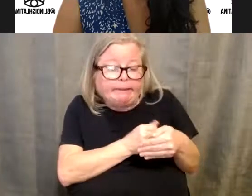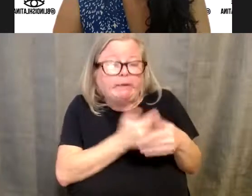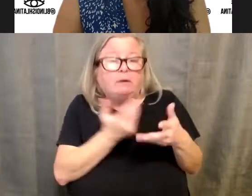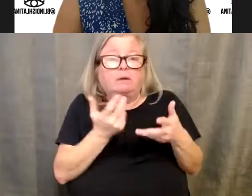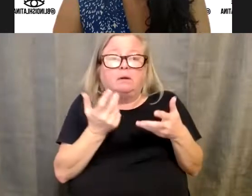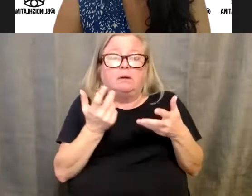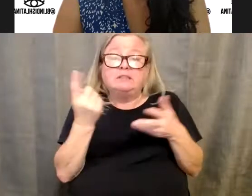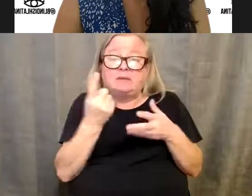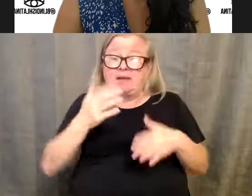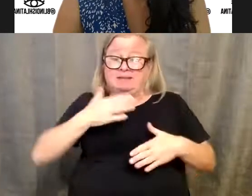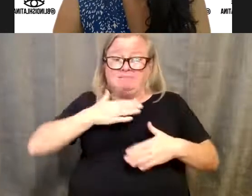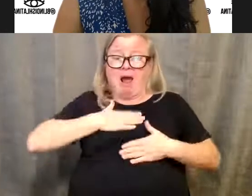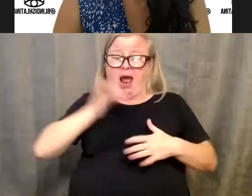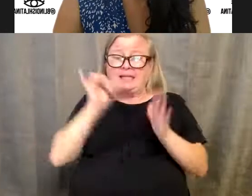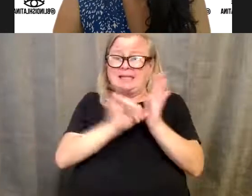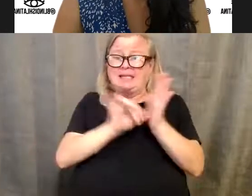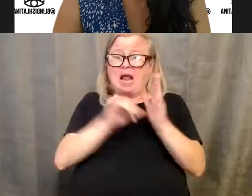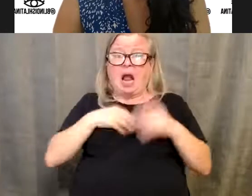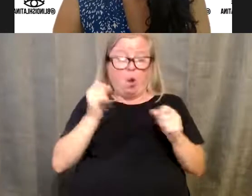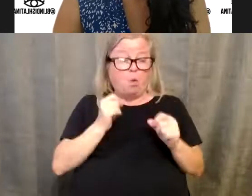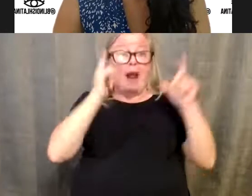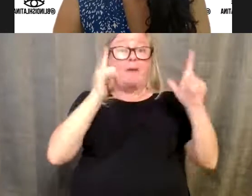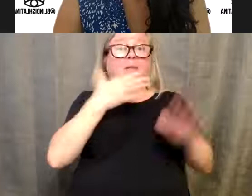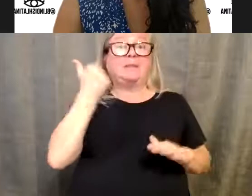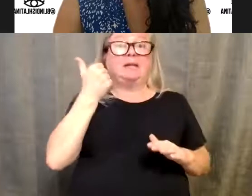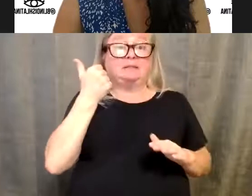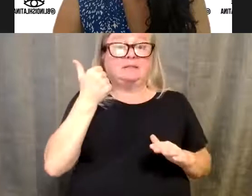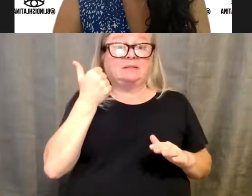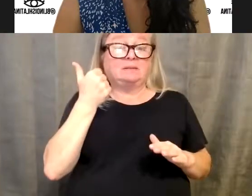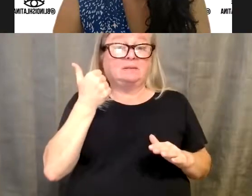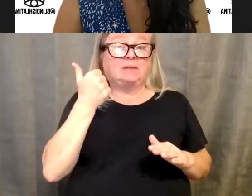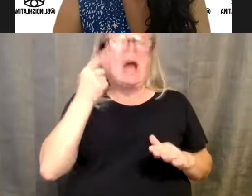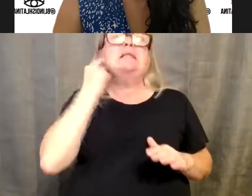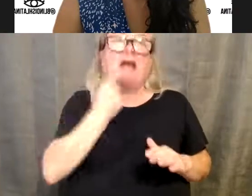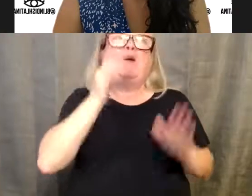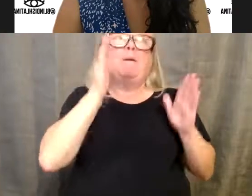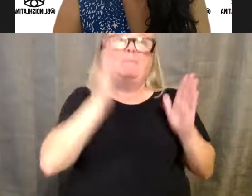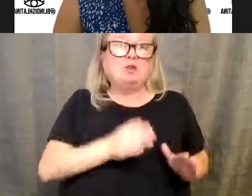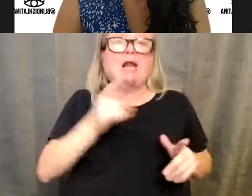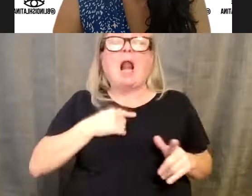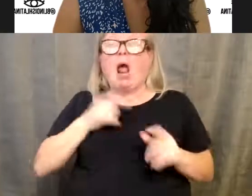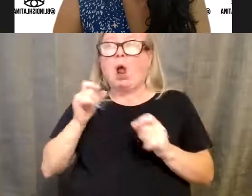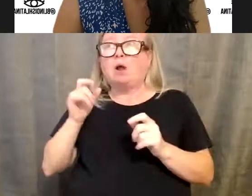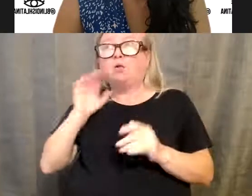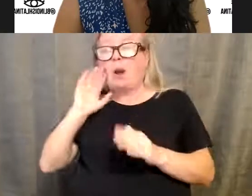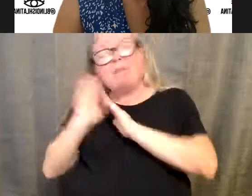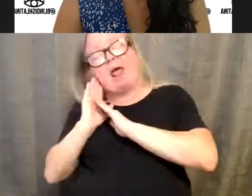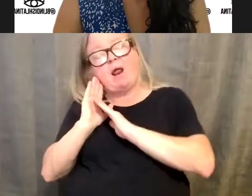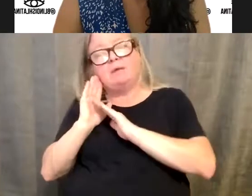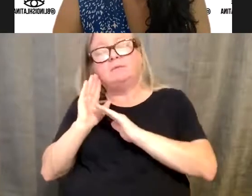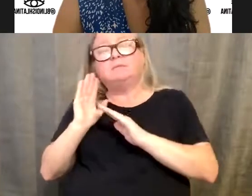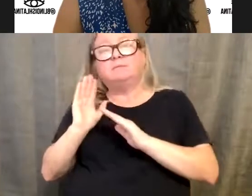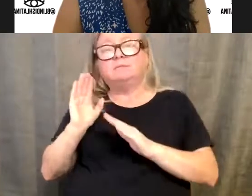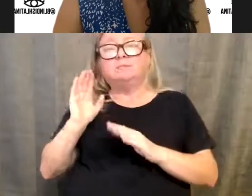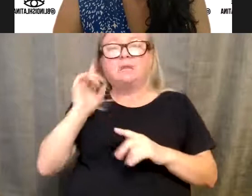my identity. I wake up a deaf person, I go to bed a deaf person. I cannot turn it on and off. And so it's really